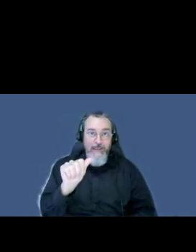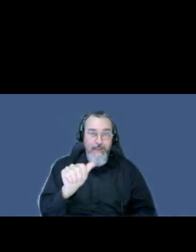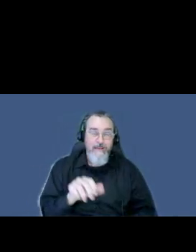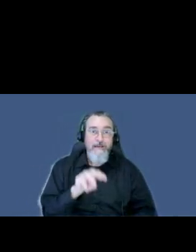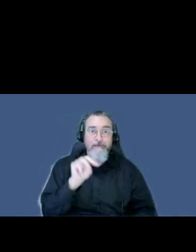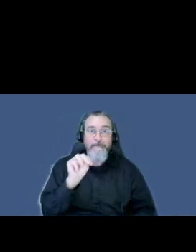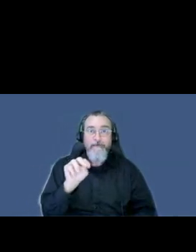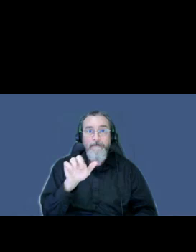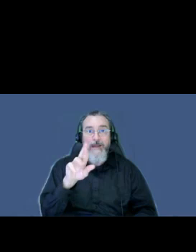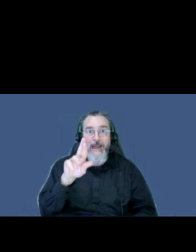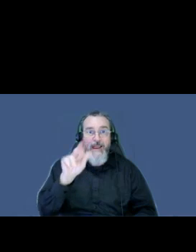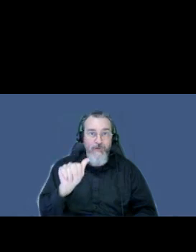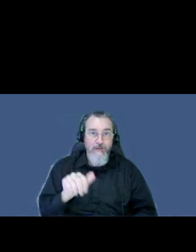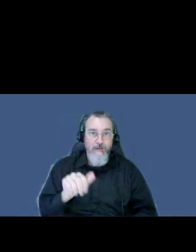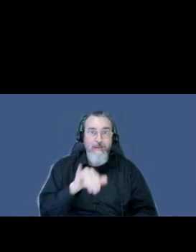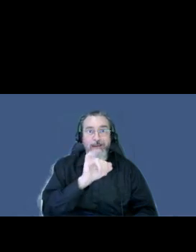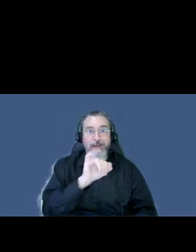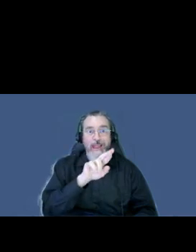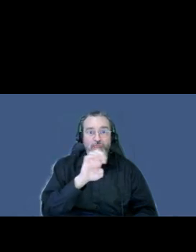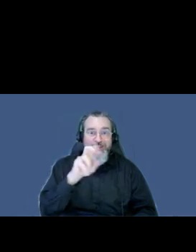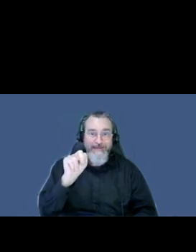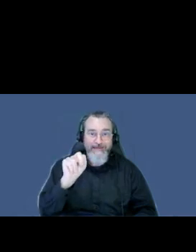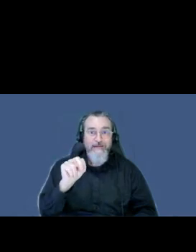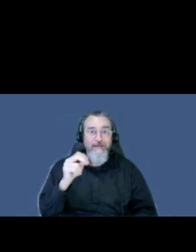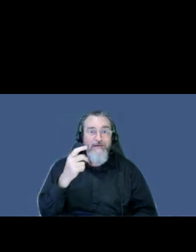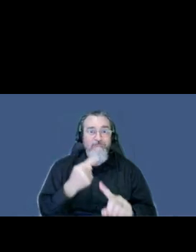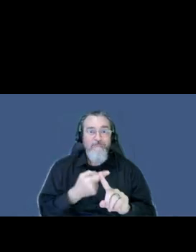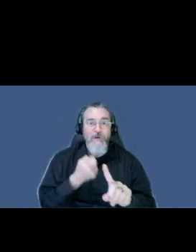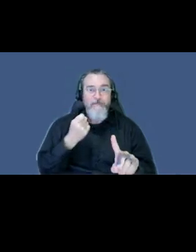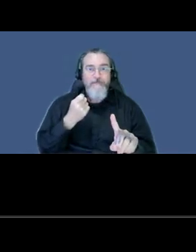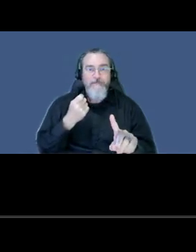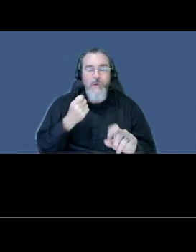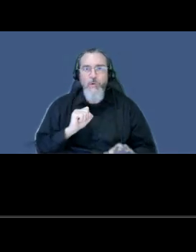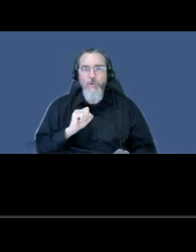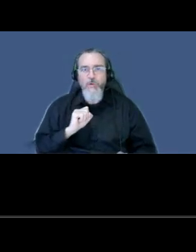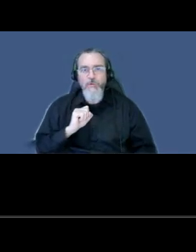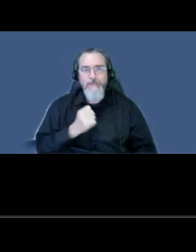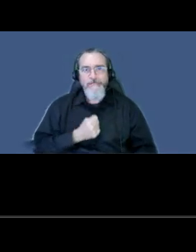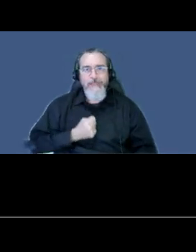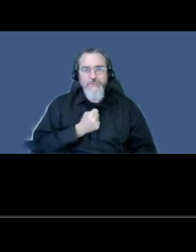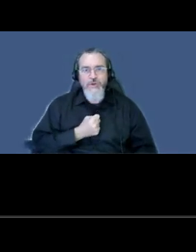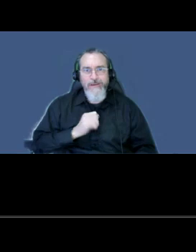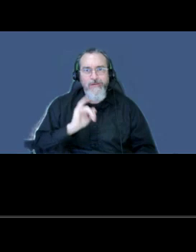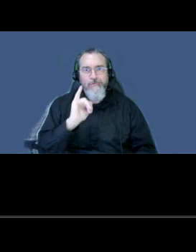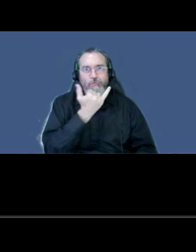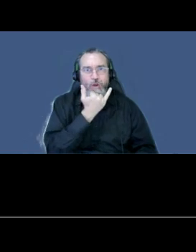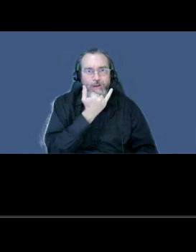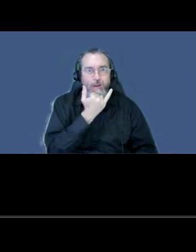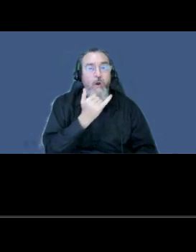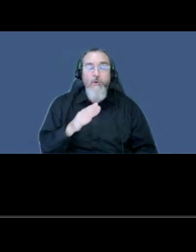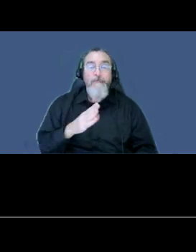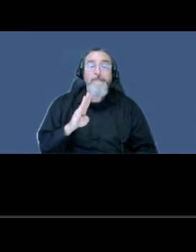Tribal Stewards project. Oh, I'm sorry. I'm looking at the wrong section. Our Boston